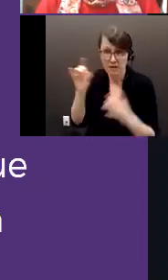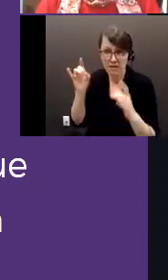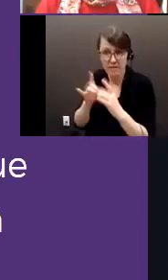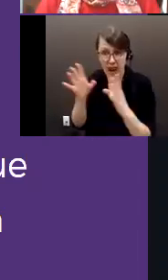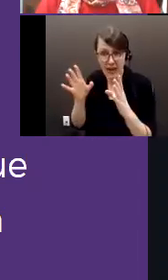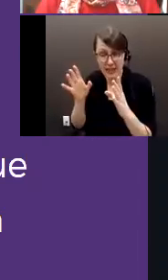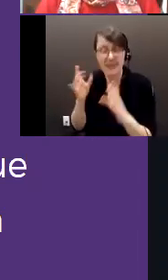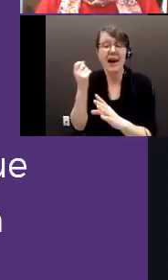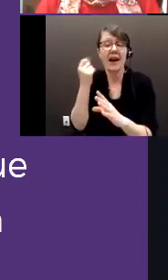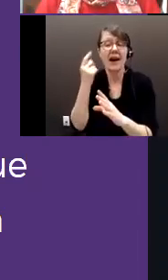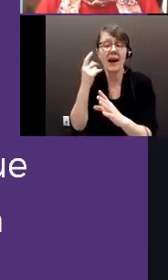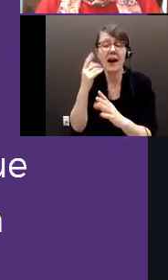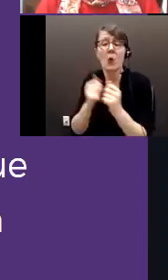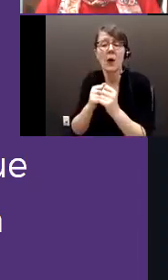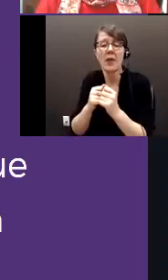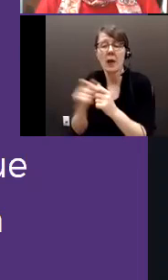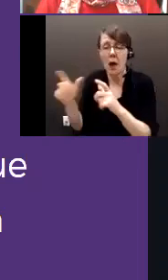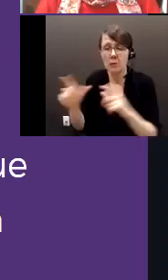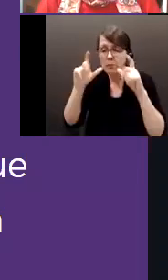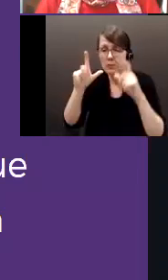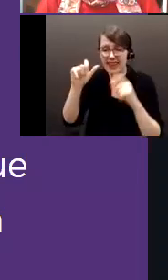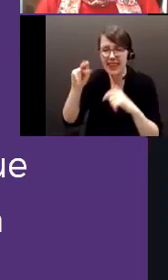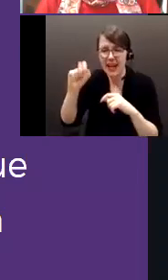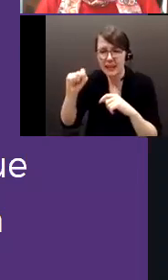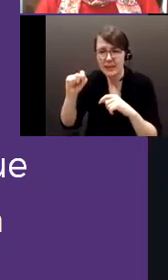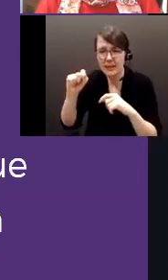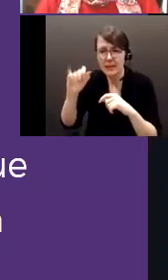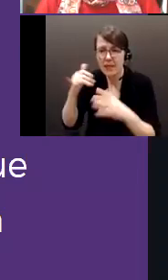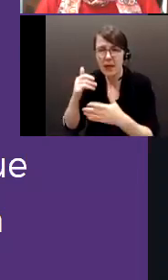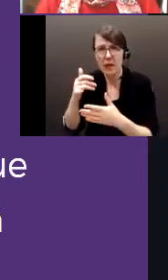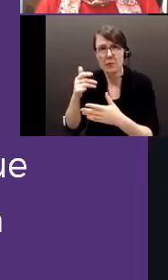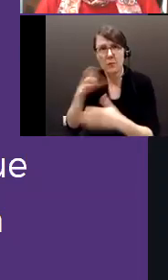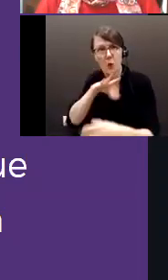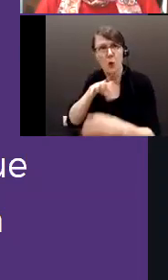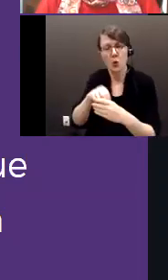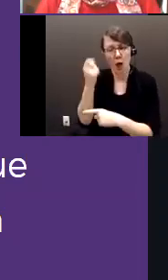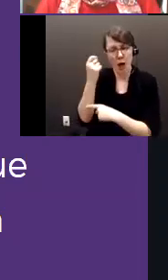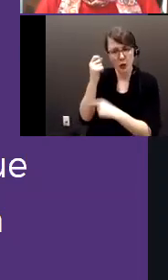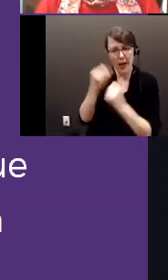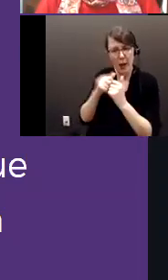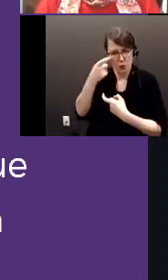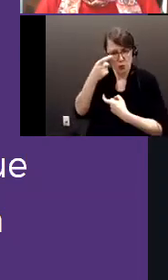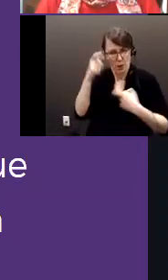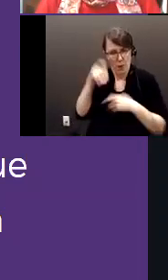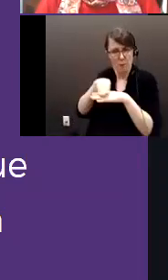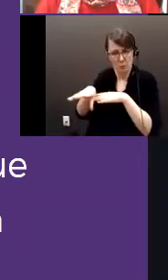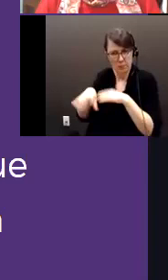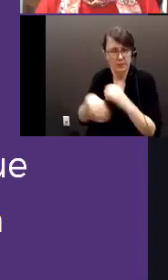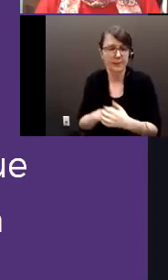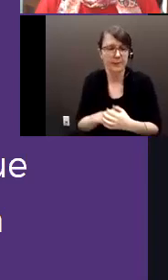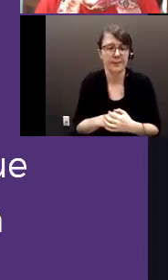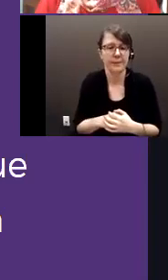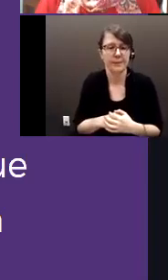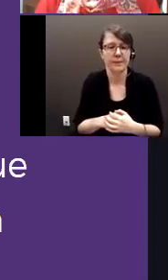do always hold a high priority on the question and answer period of the session. And of course, we will be sharing some